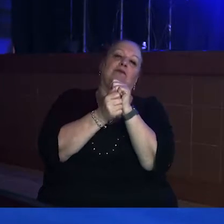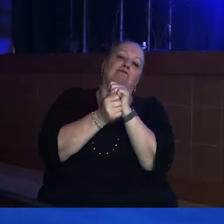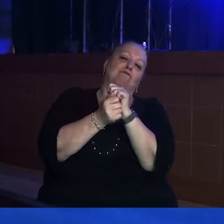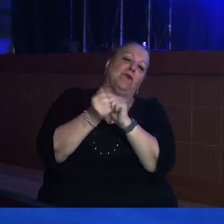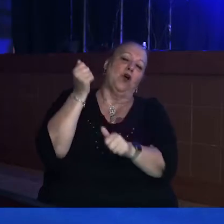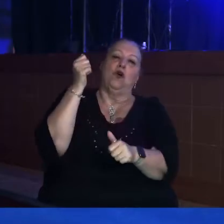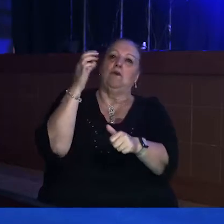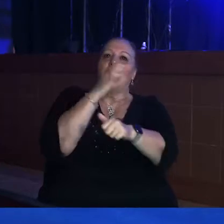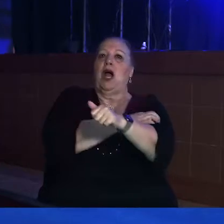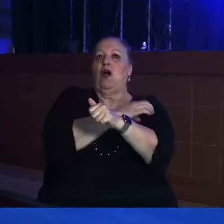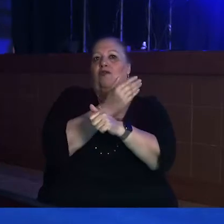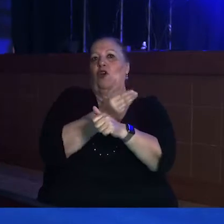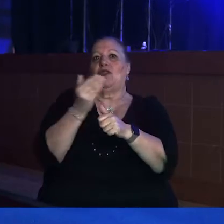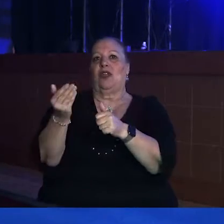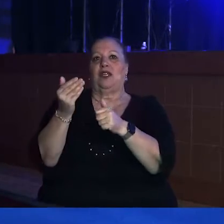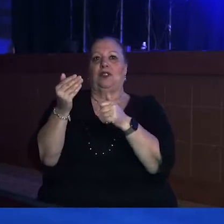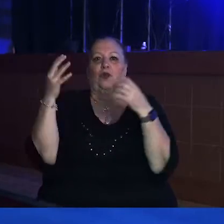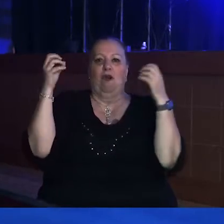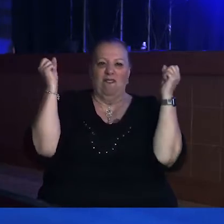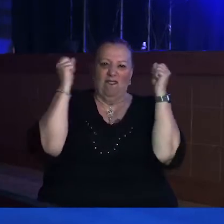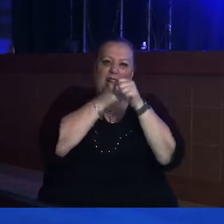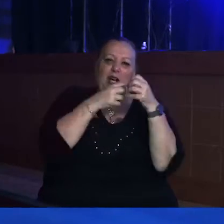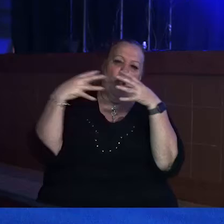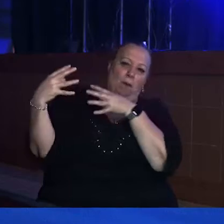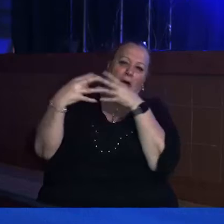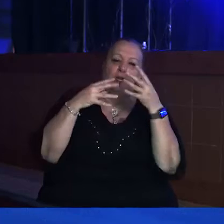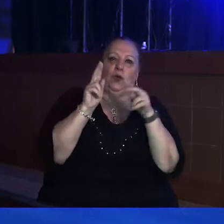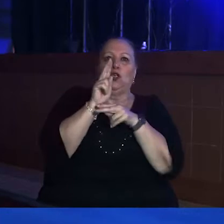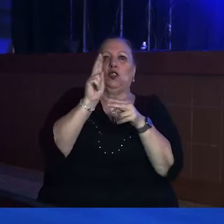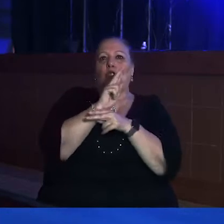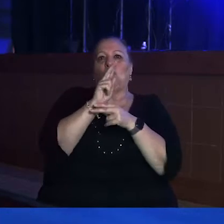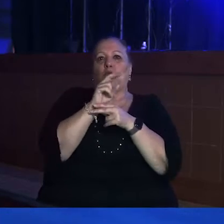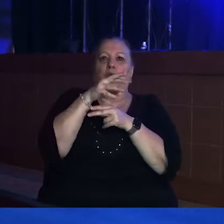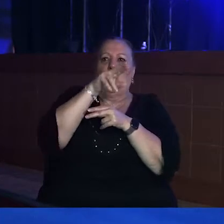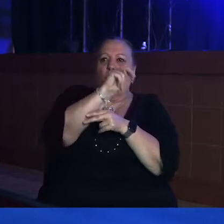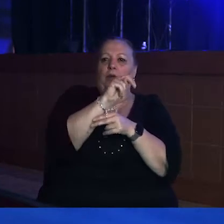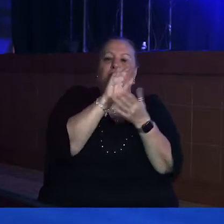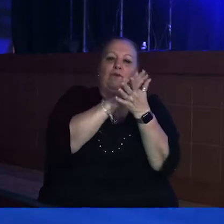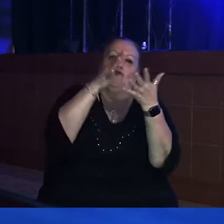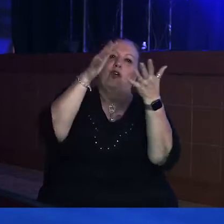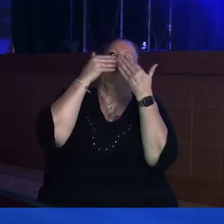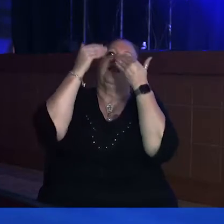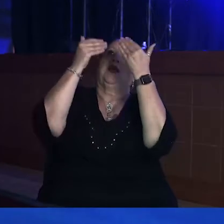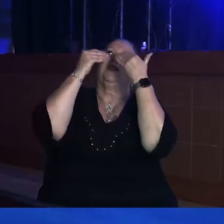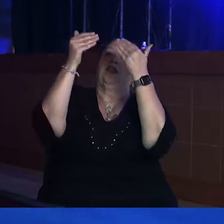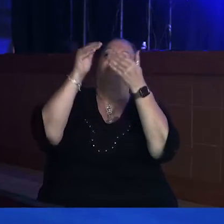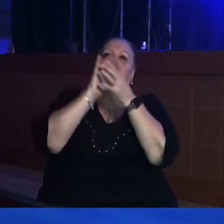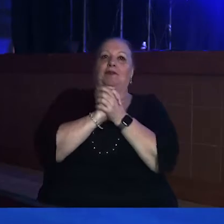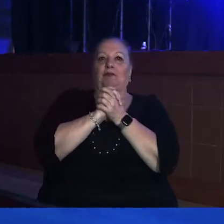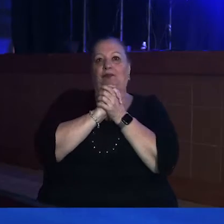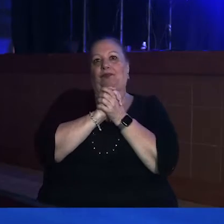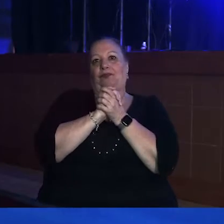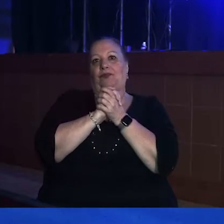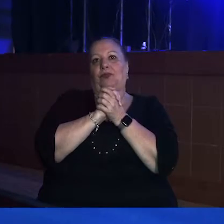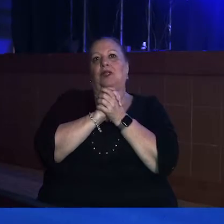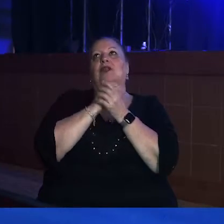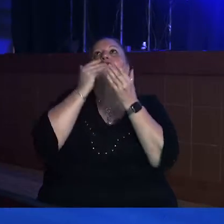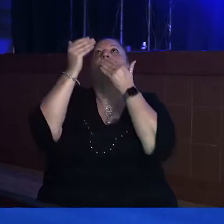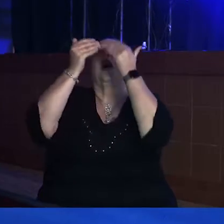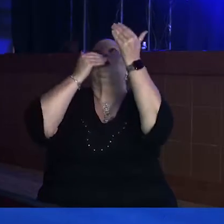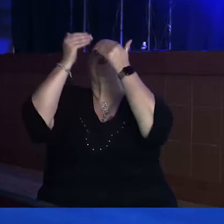talked about fighting our battles and we use the weapons of praise and thanksgiving. And so gratitude,